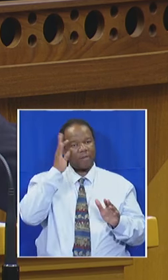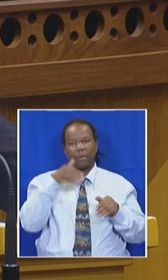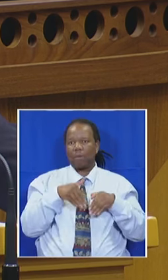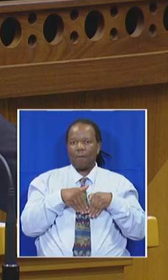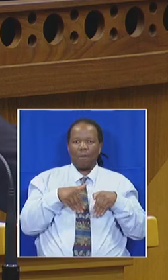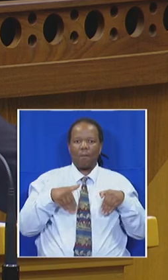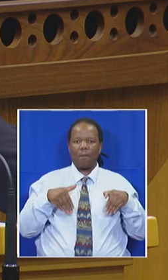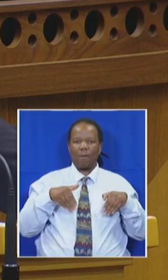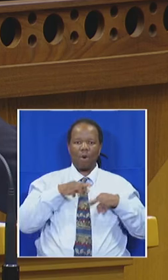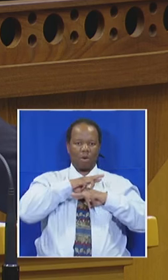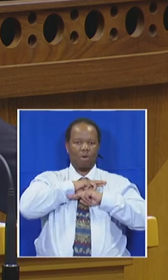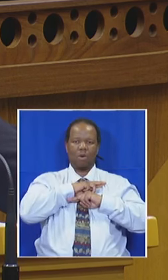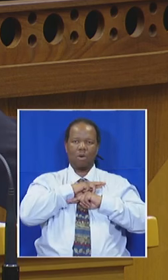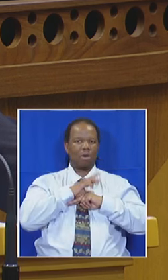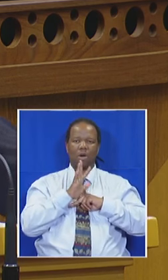emalokishini